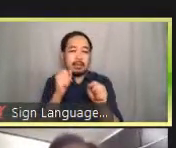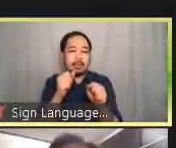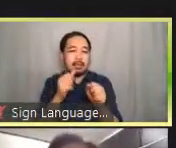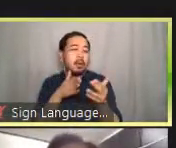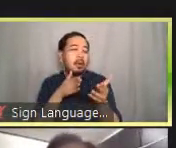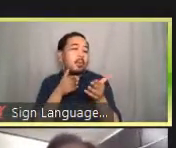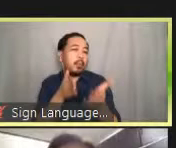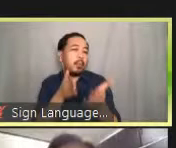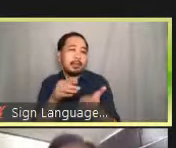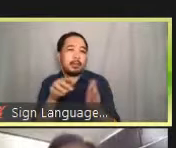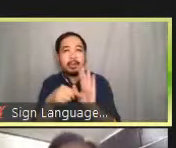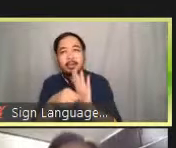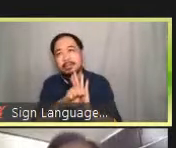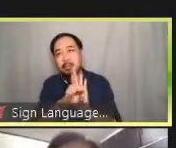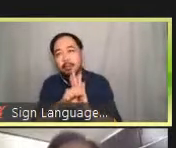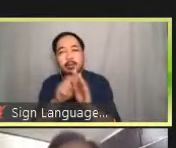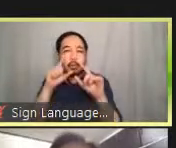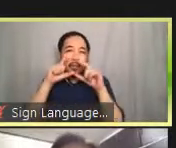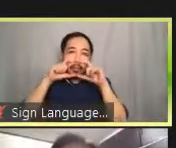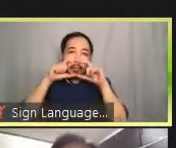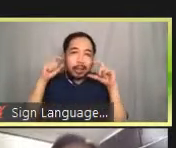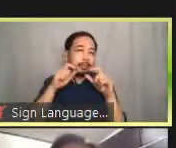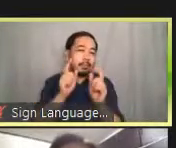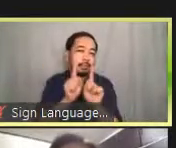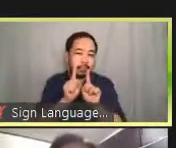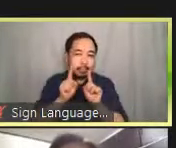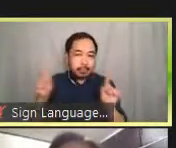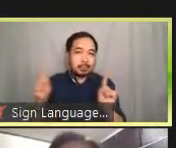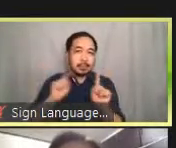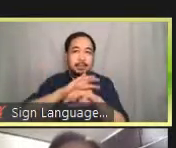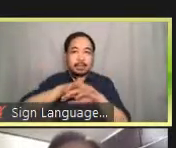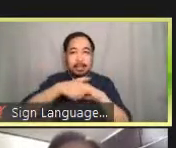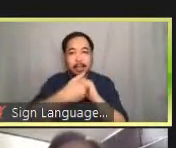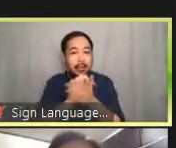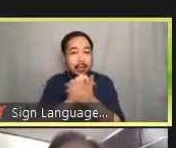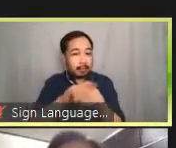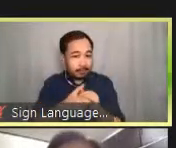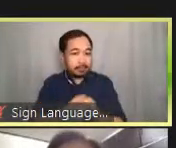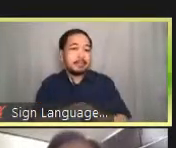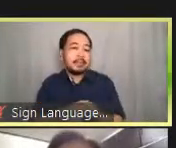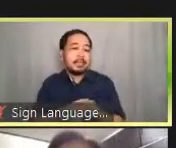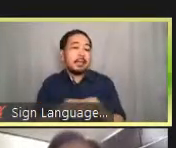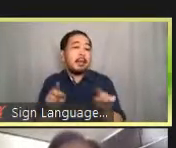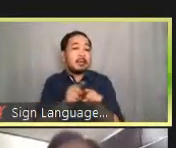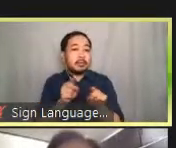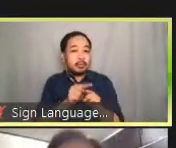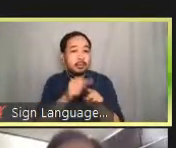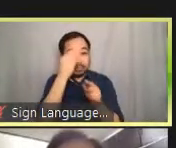mask, distancing, and hand washing. So I just want to also